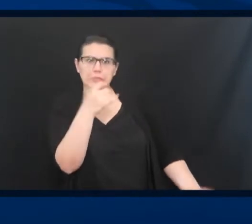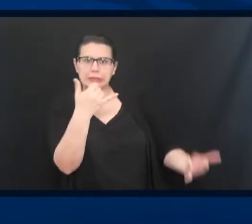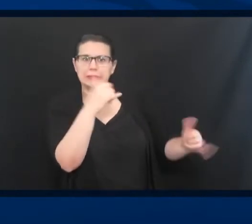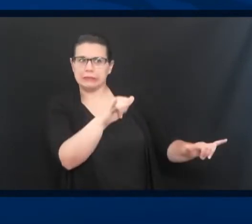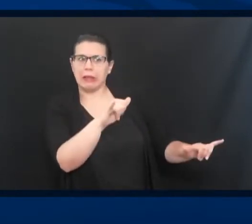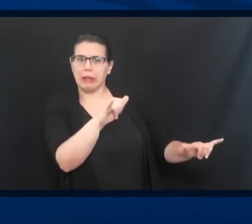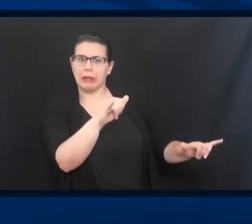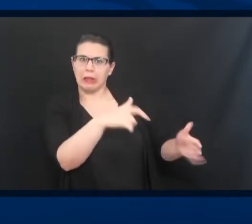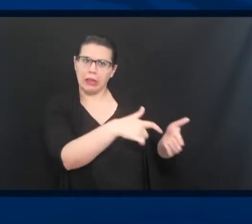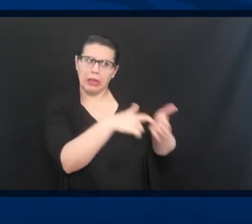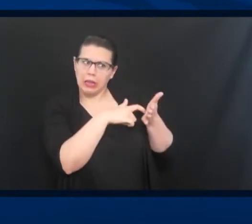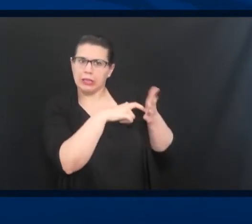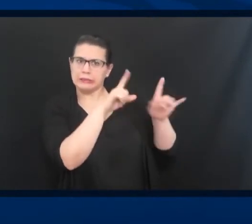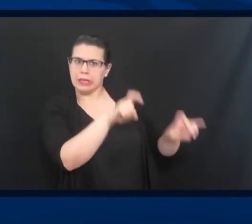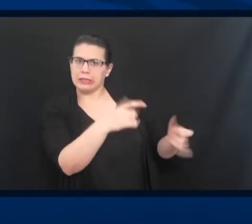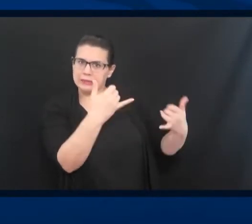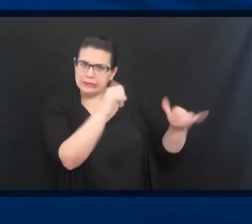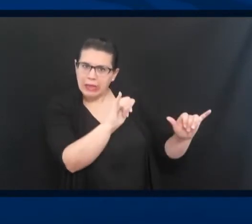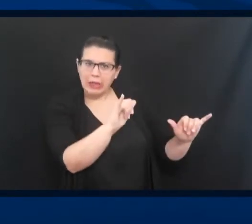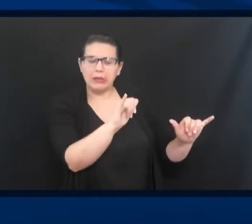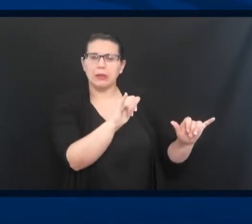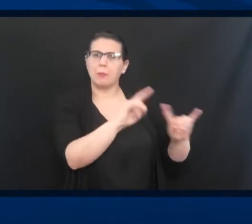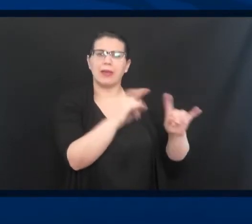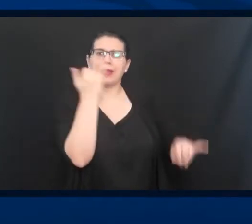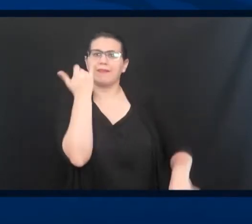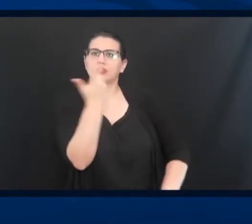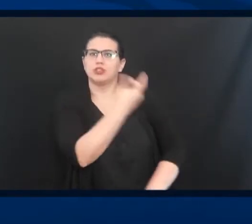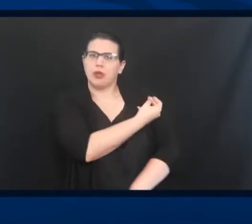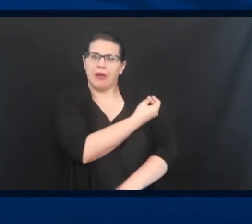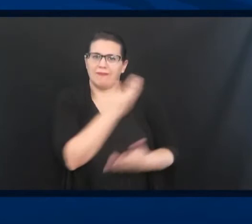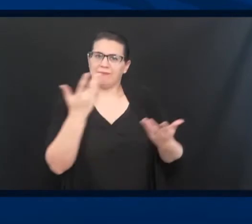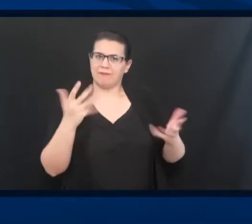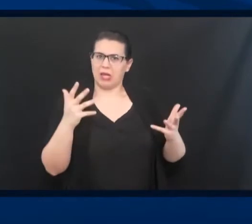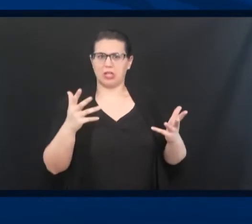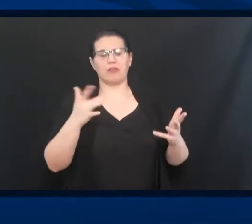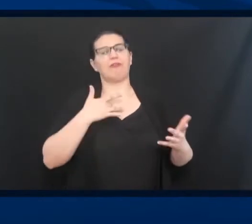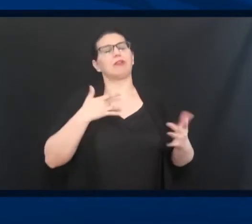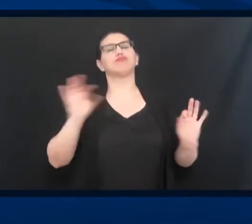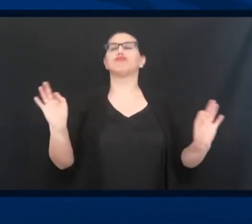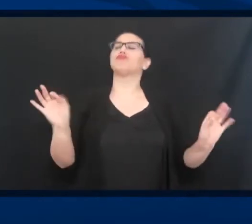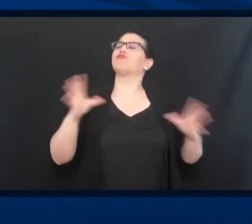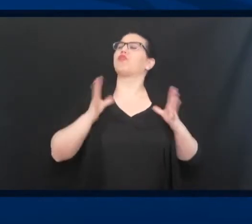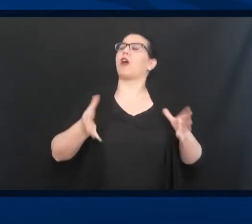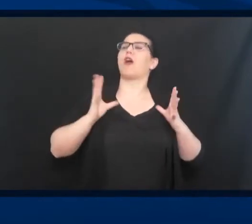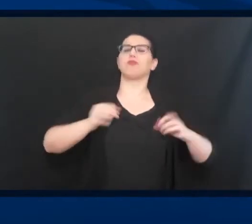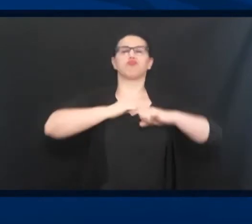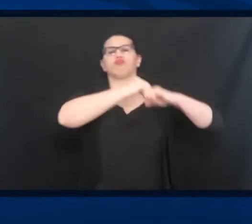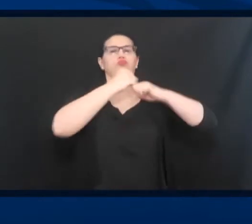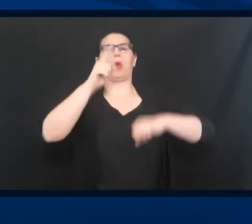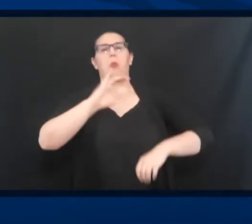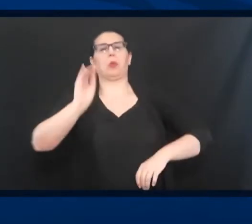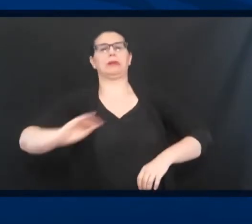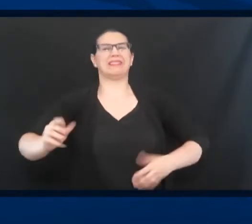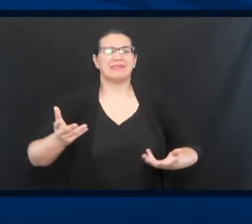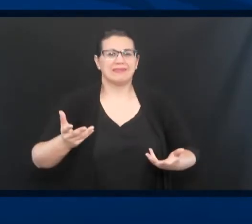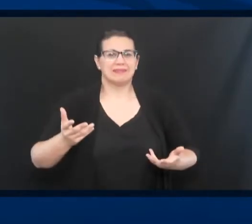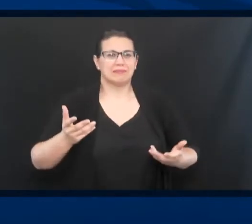a false sense of security once you've gotten a shot that nothing could ever happen to you? Governor,